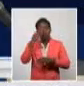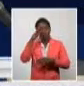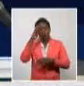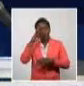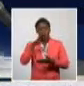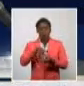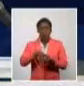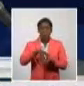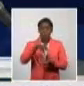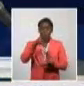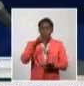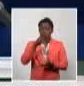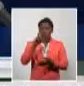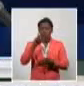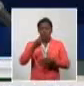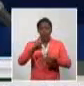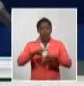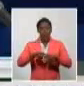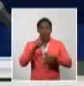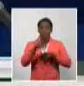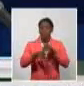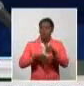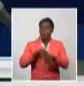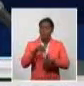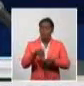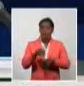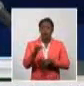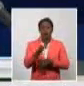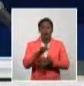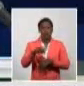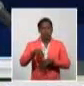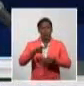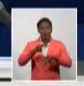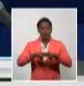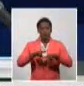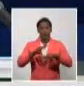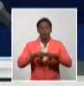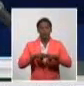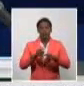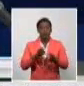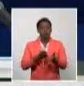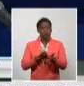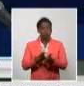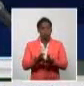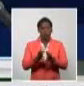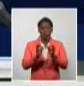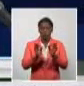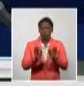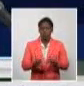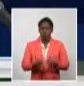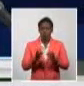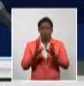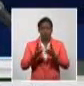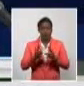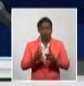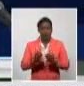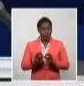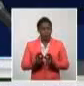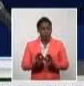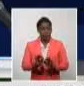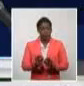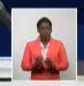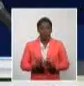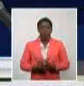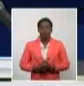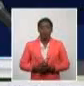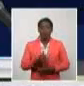been reporting since the beginning of this briefing. Until the cutoff last night,